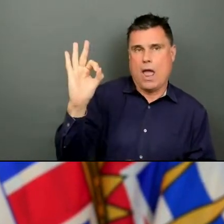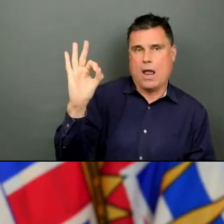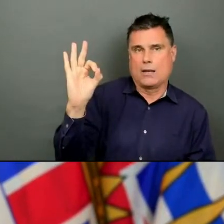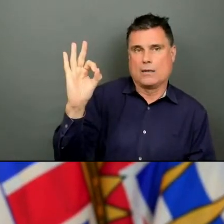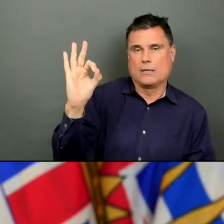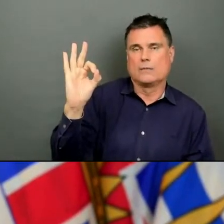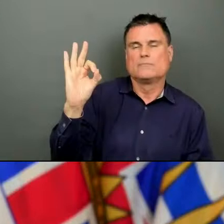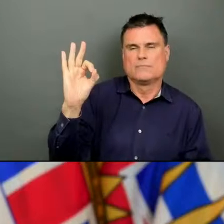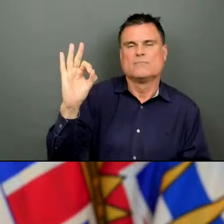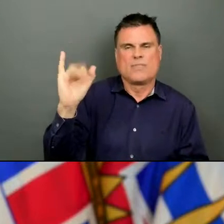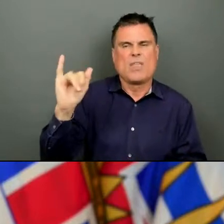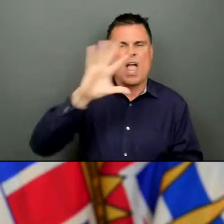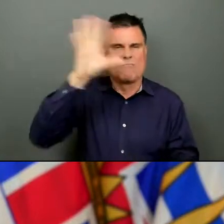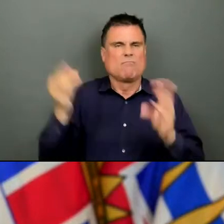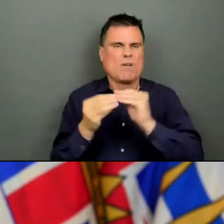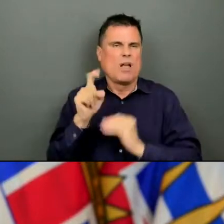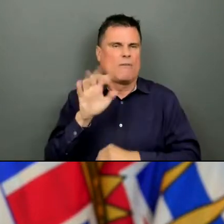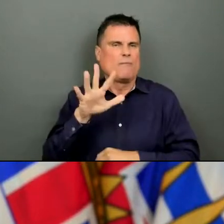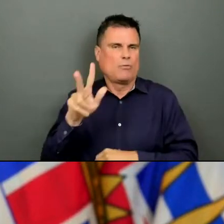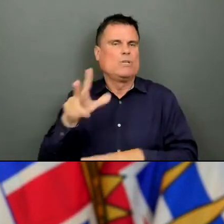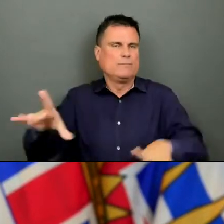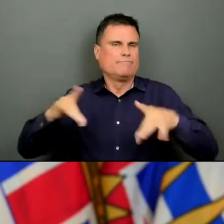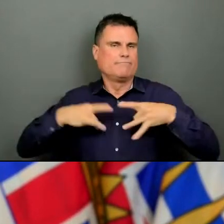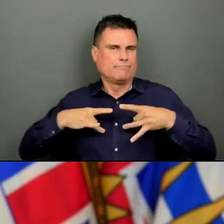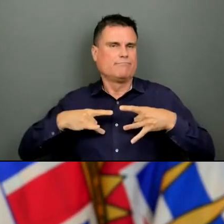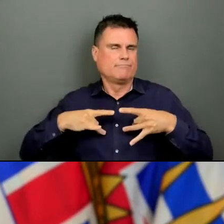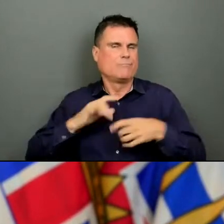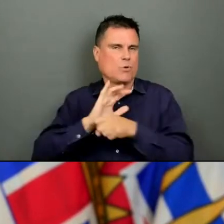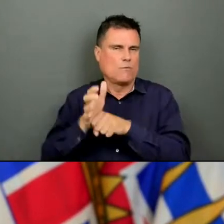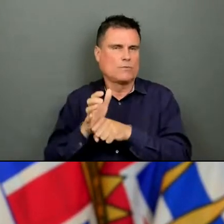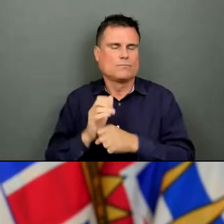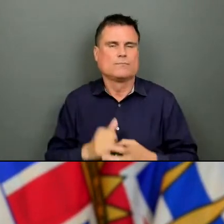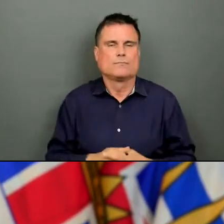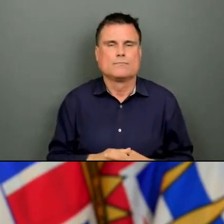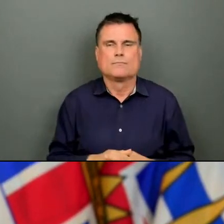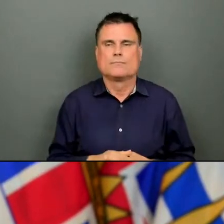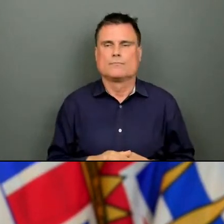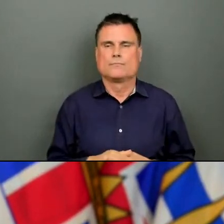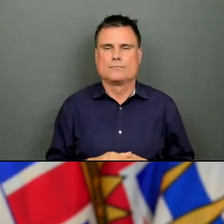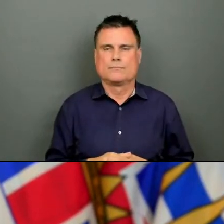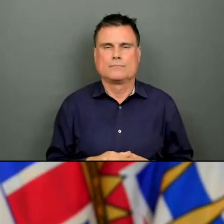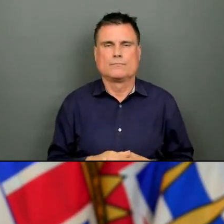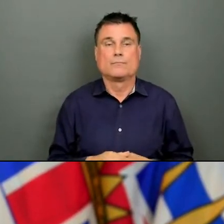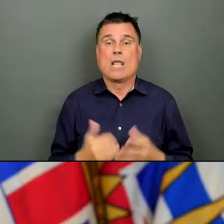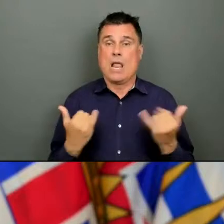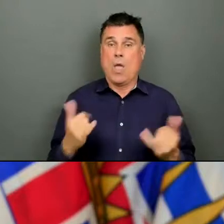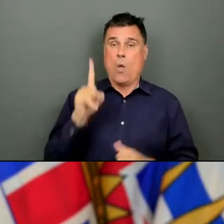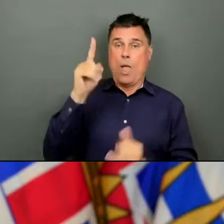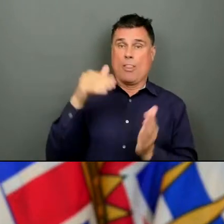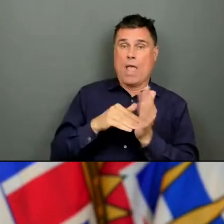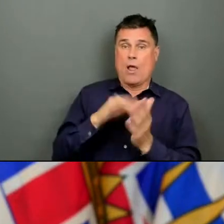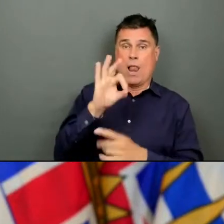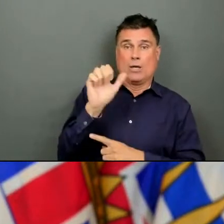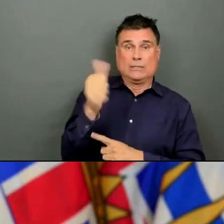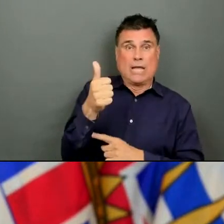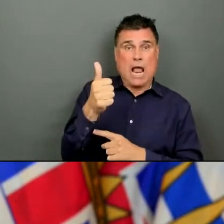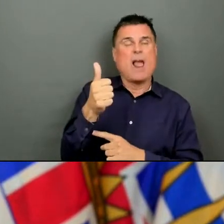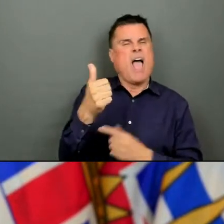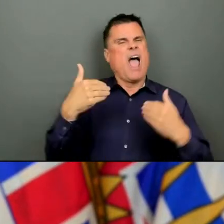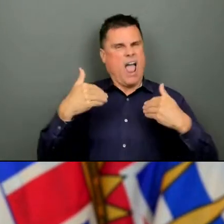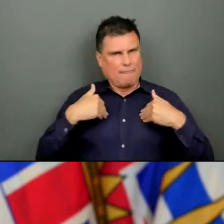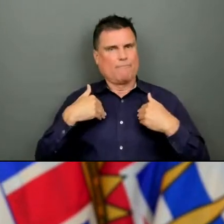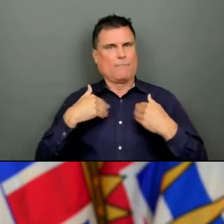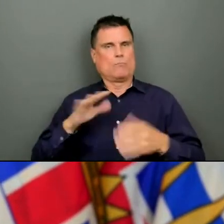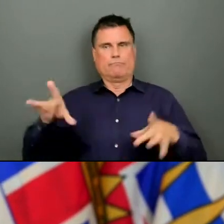health region and 9 in the northern health region. Currently, we have 1,910 active cases around the